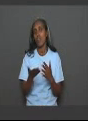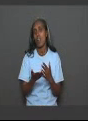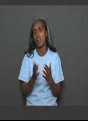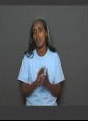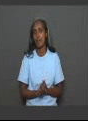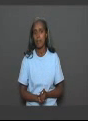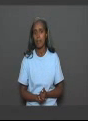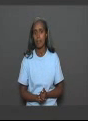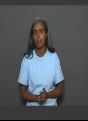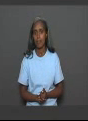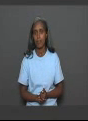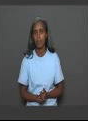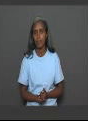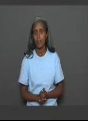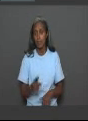each interval.